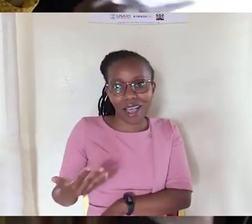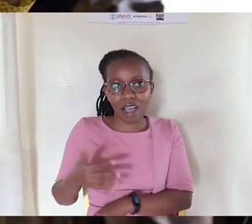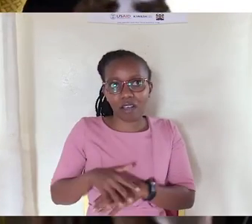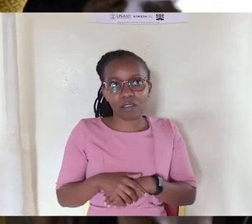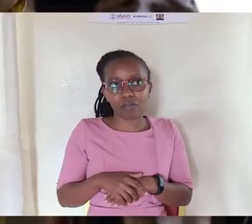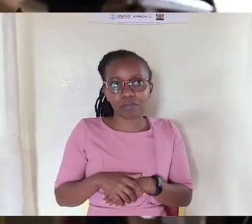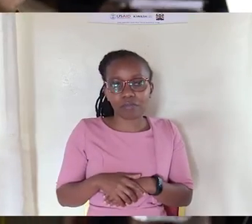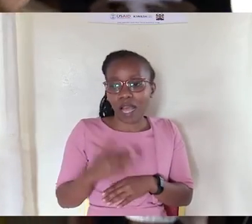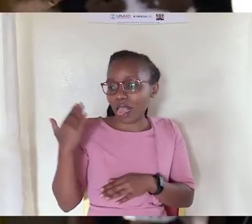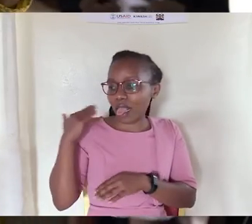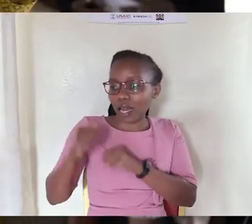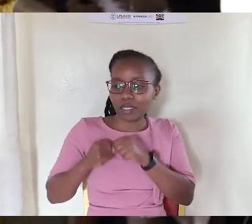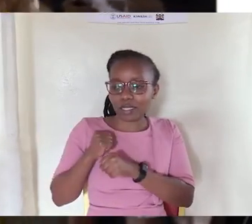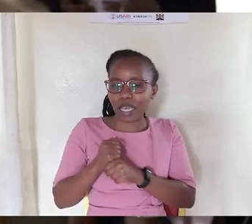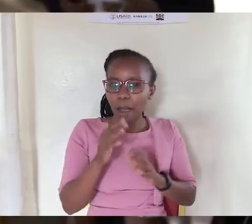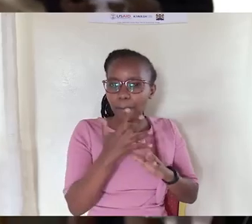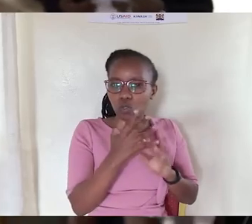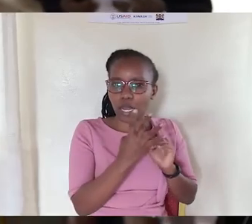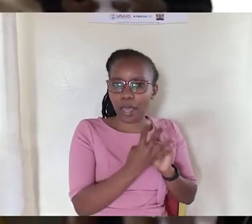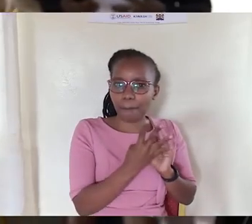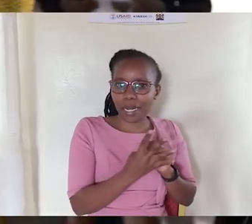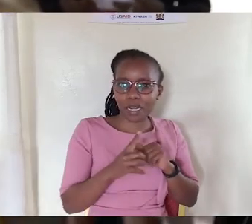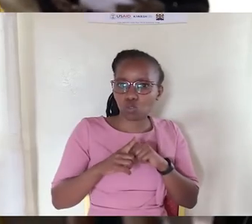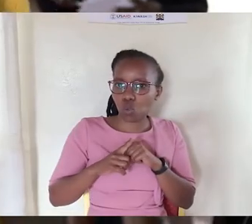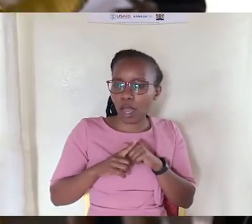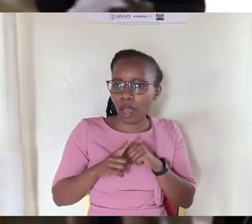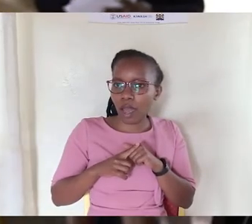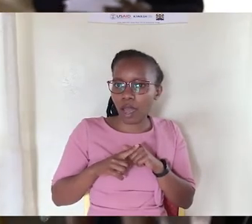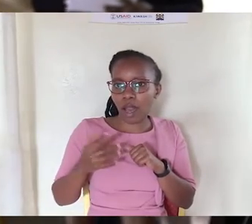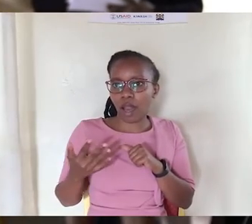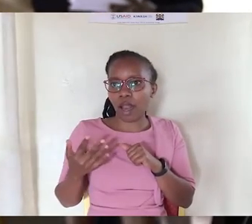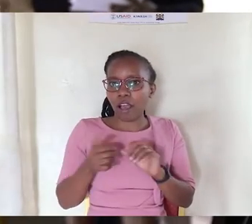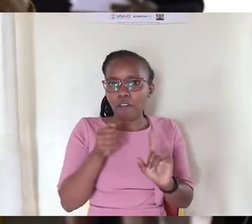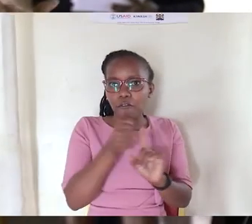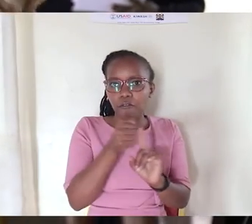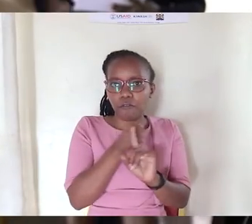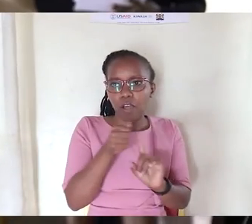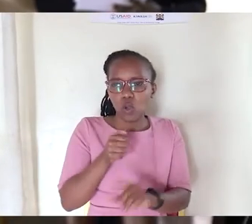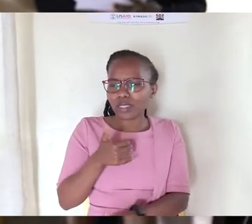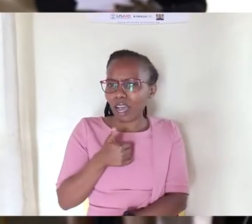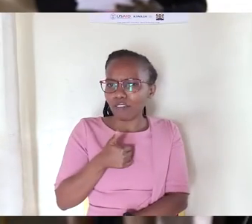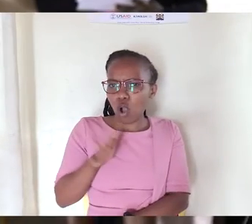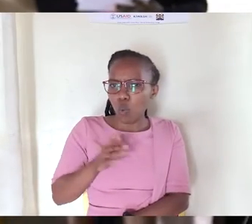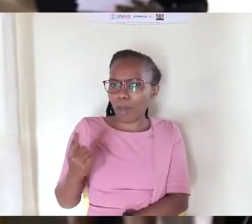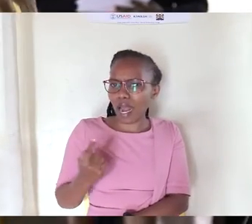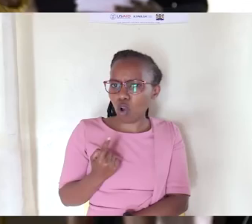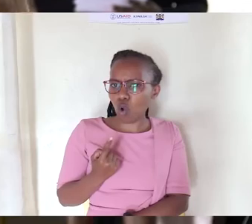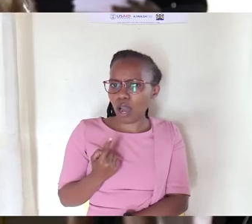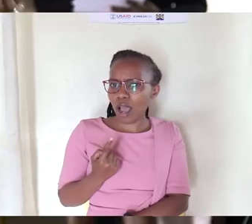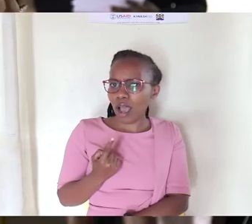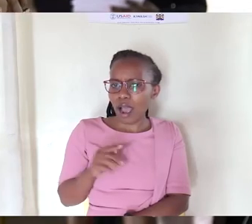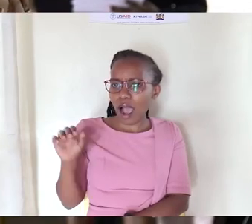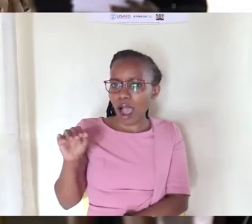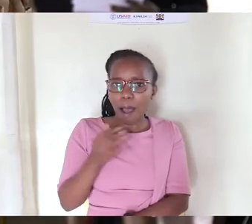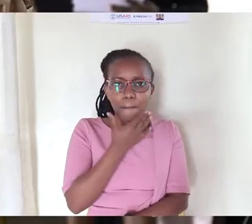August, last year, between April and June, we saw an escalation of violence, not just for women, but